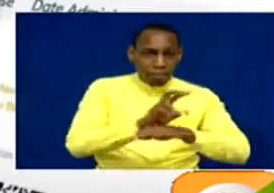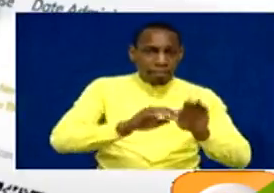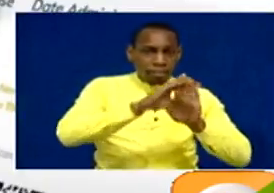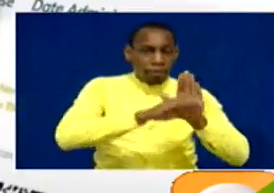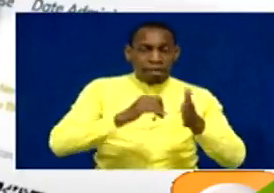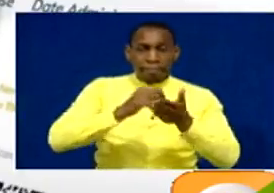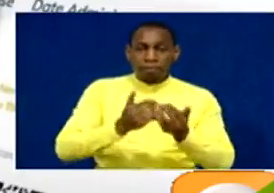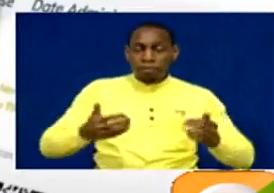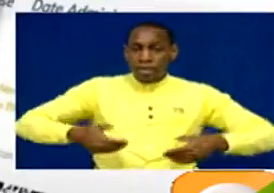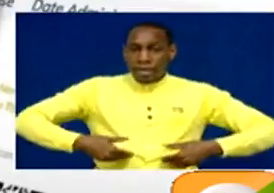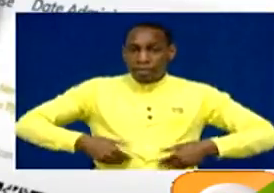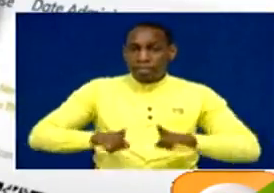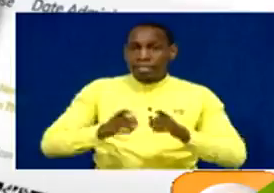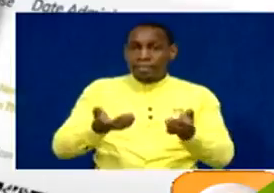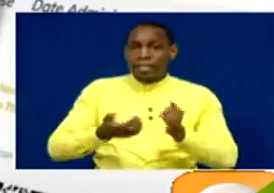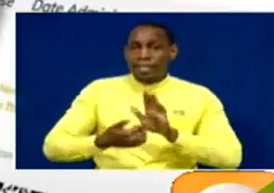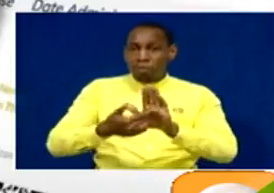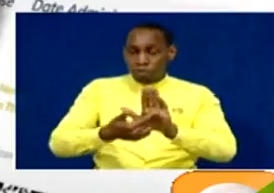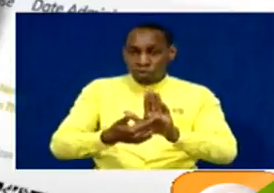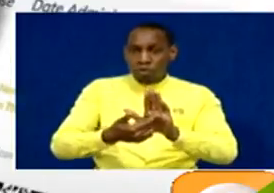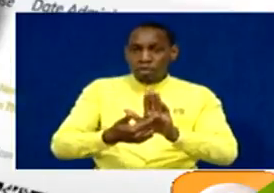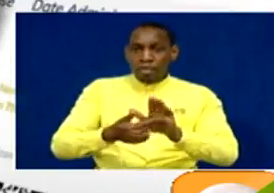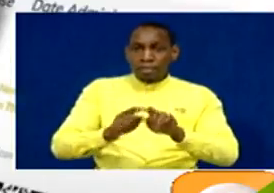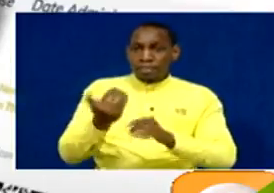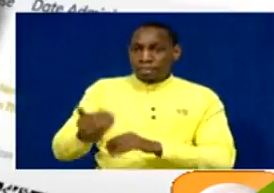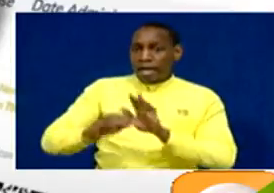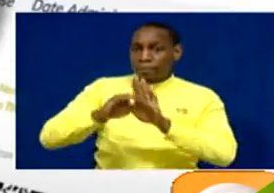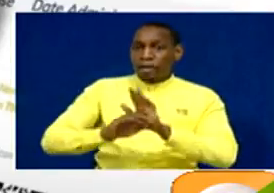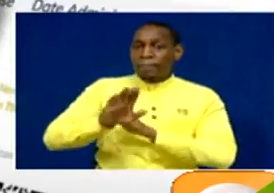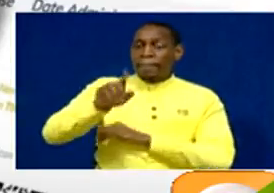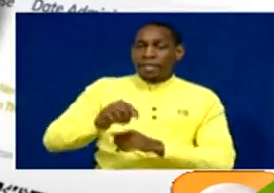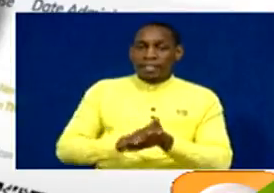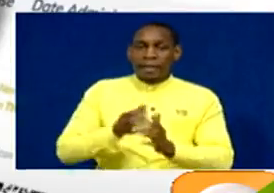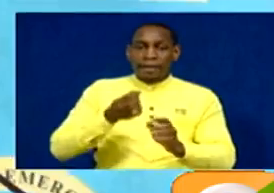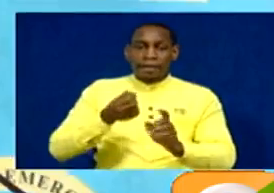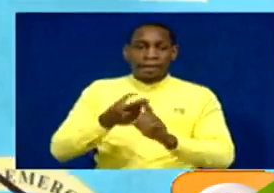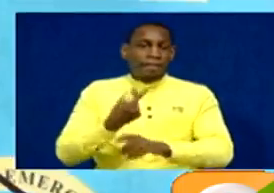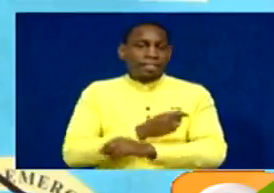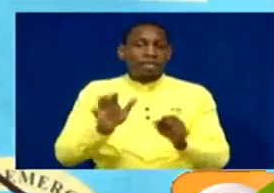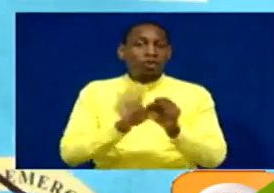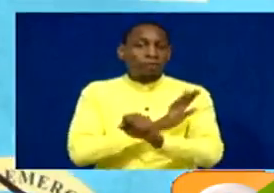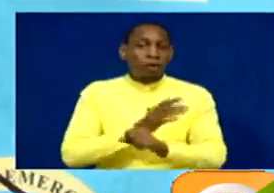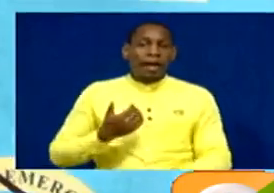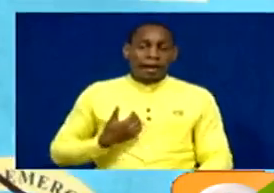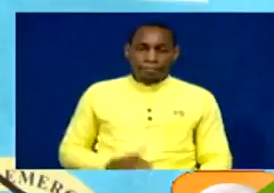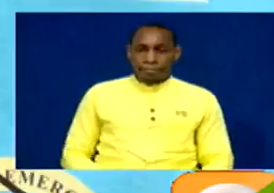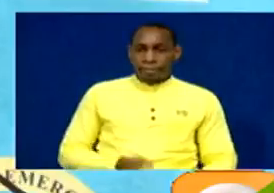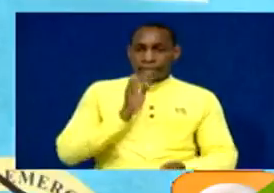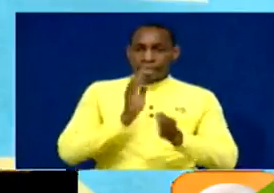program with children or youth, or required to present with a child at such a program, you must be fully vaccinated. In the event